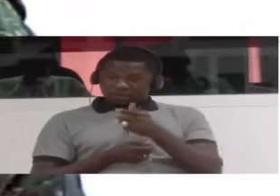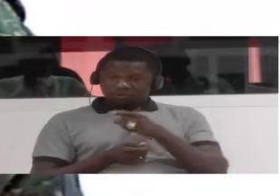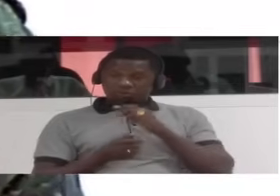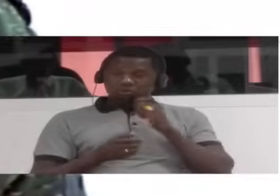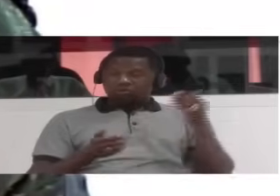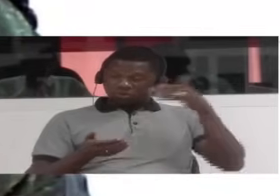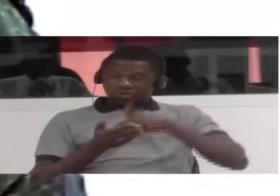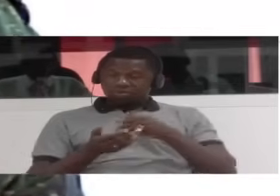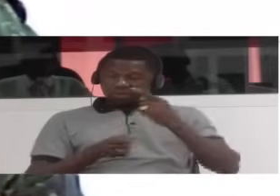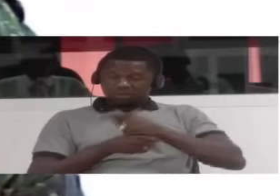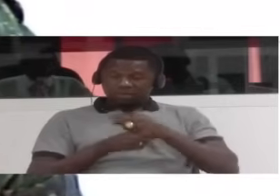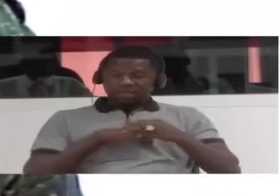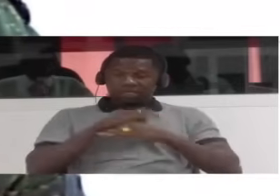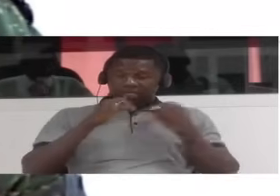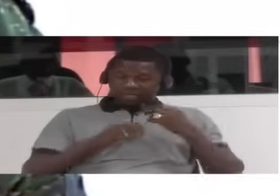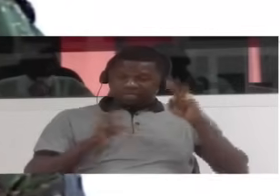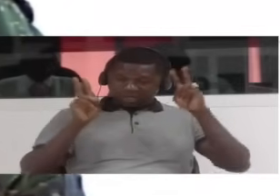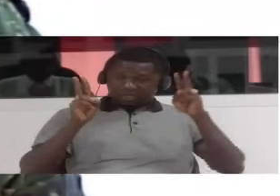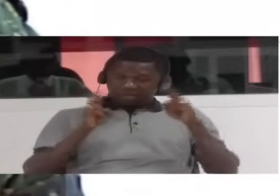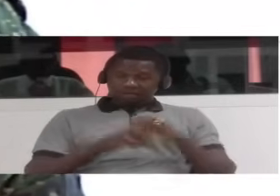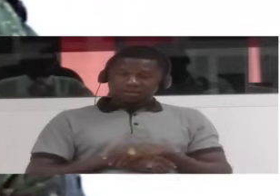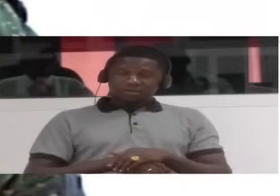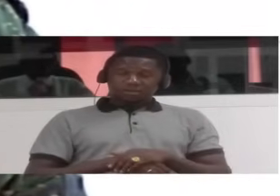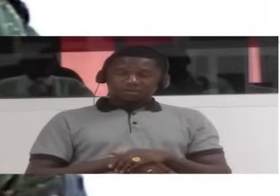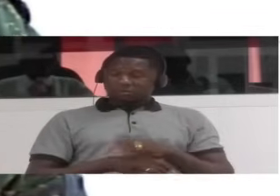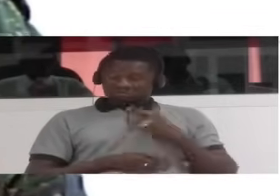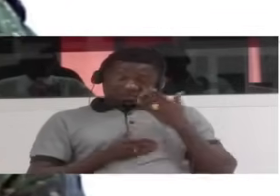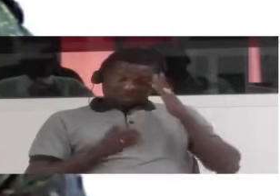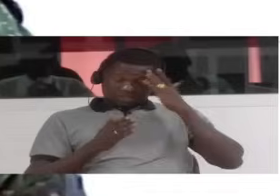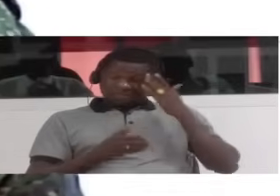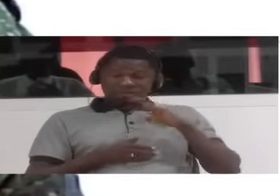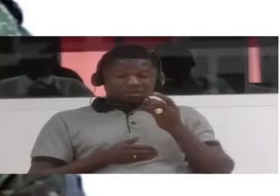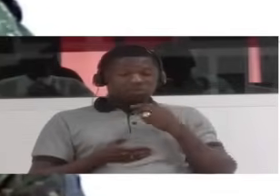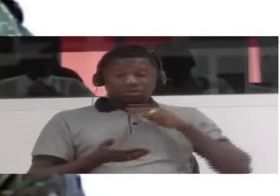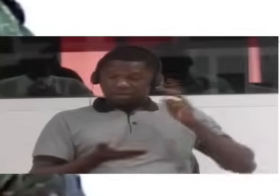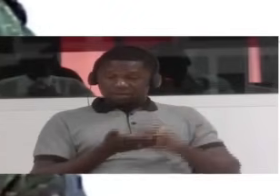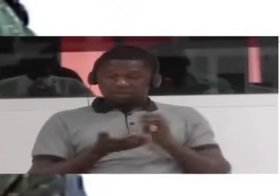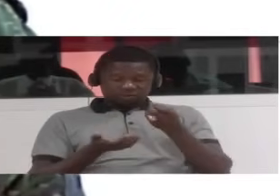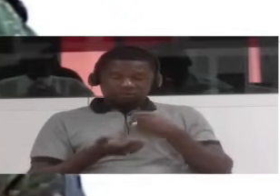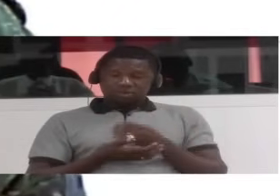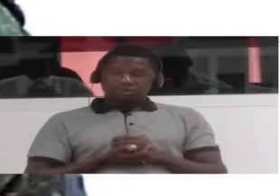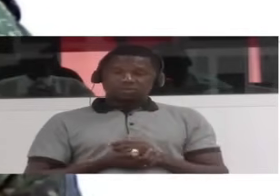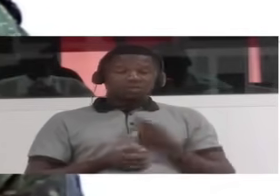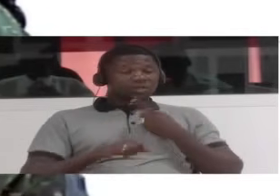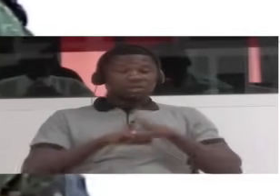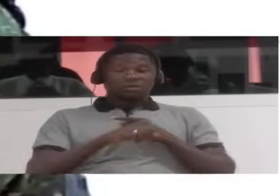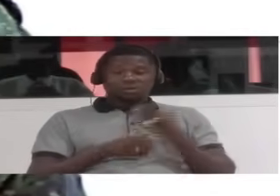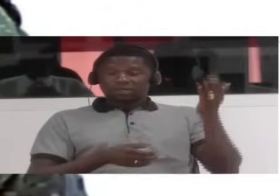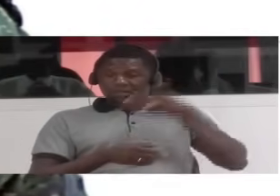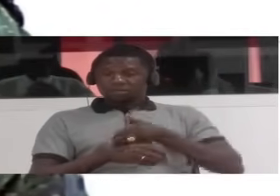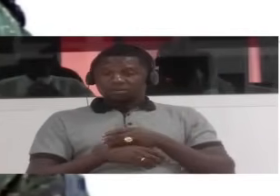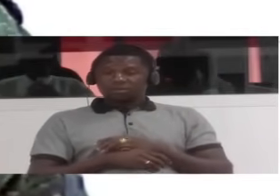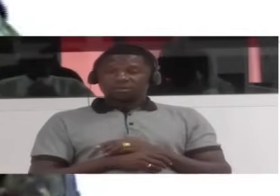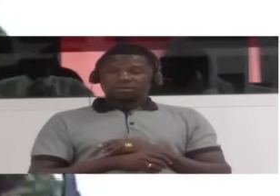Well, I think so. But this is what he confirmed to me. Because the time he came, before